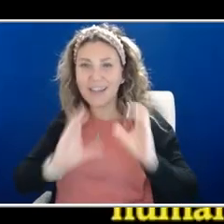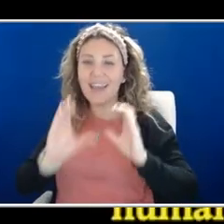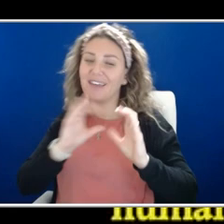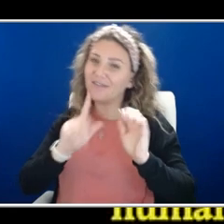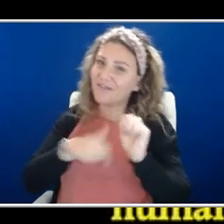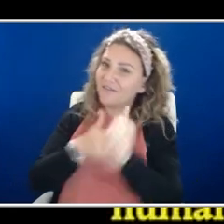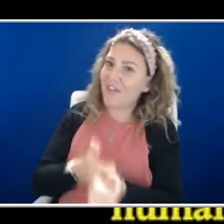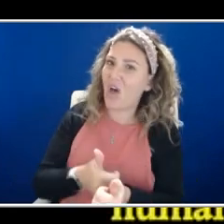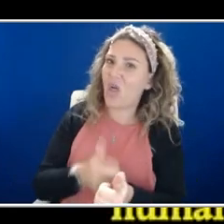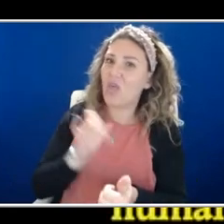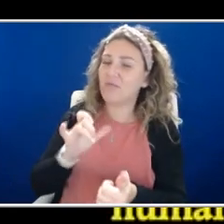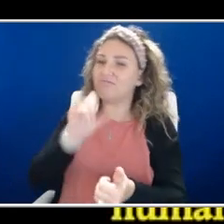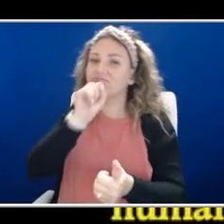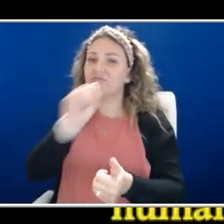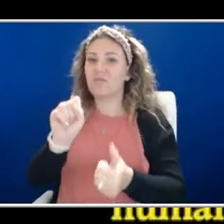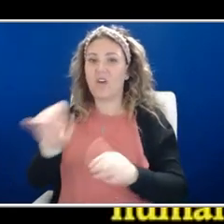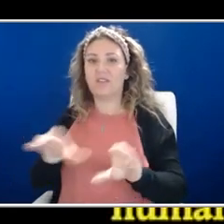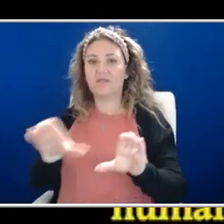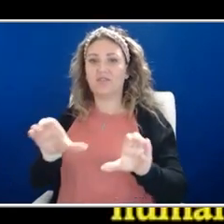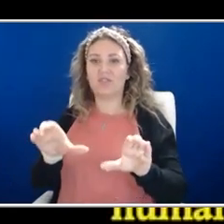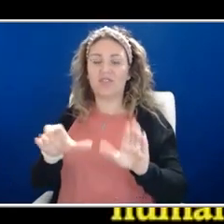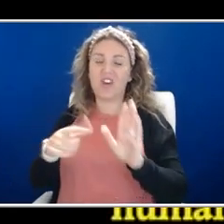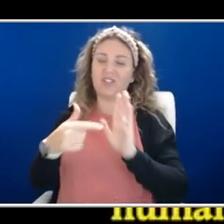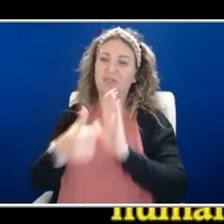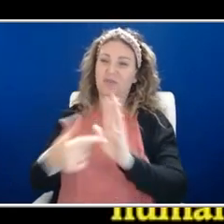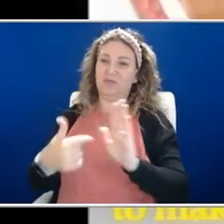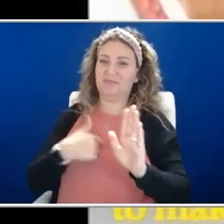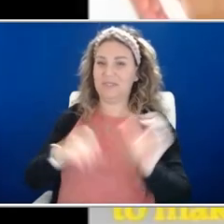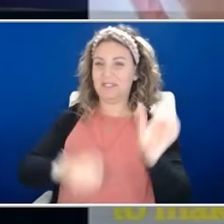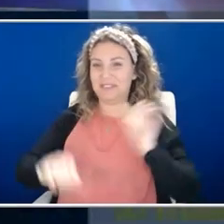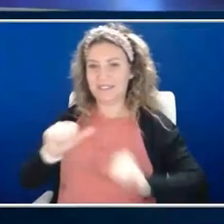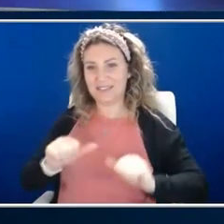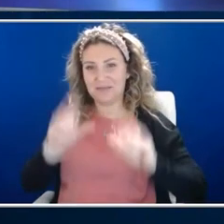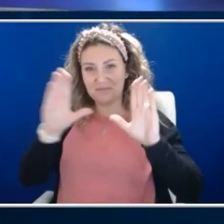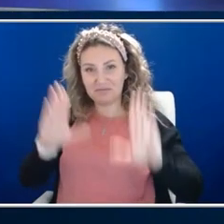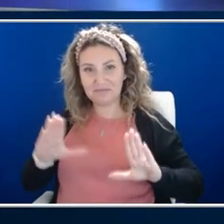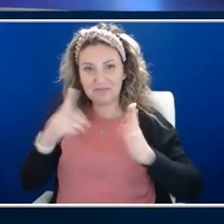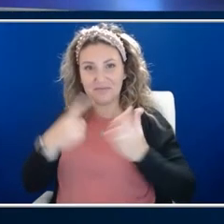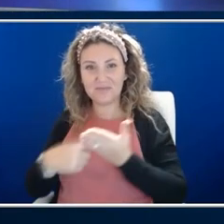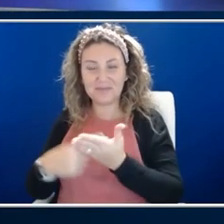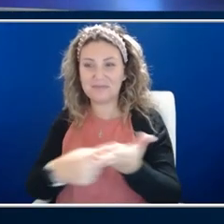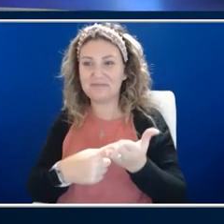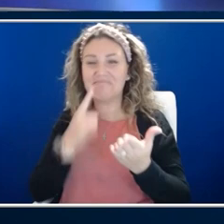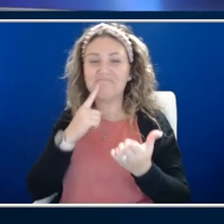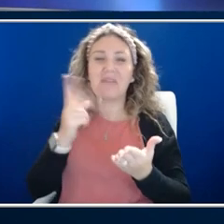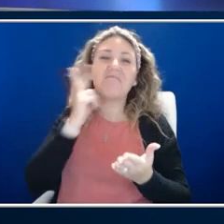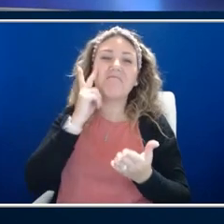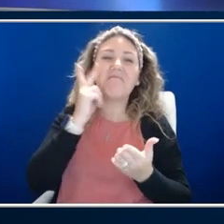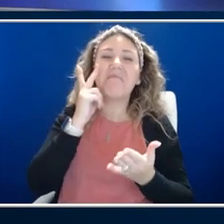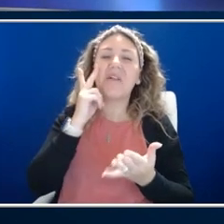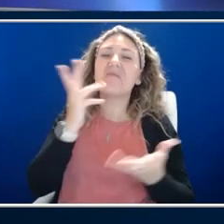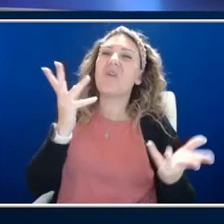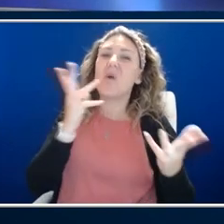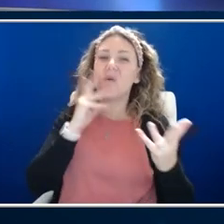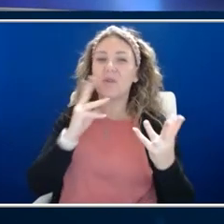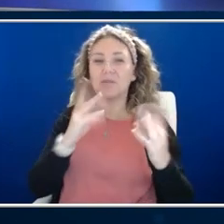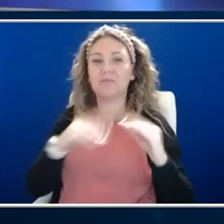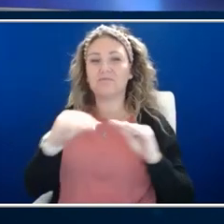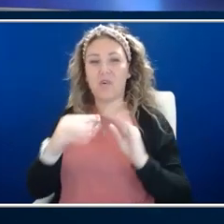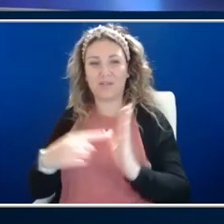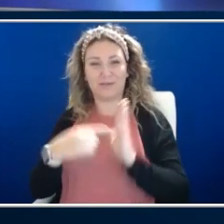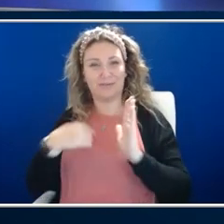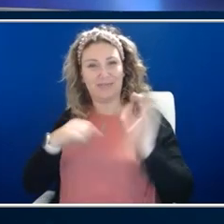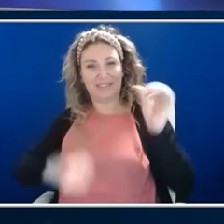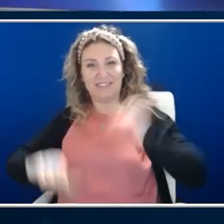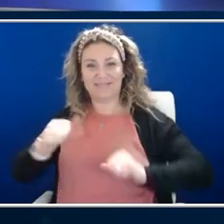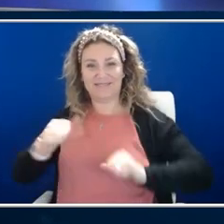is what we love to do on Show Me the Science. This has been a great discussion, and I'm really looking forward to more Show Me the Science episodes. These are my favorite programs because I